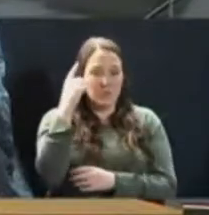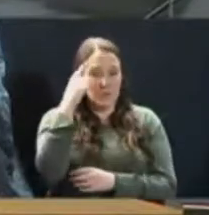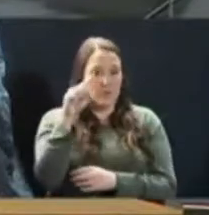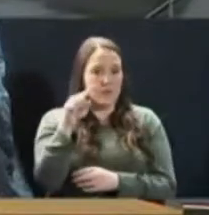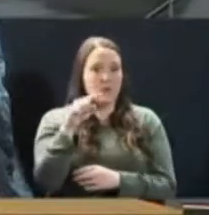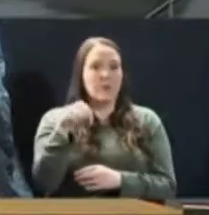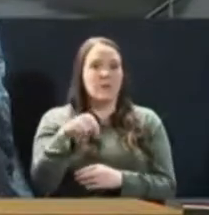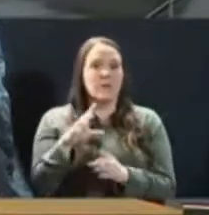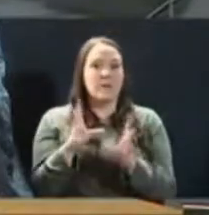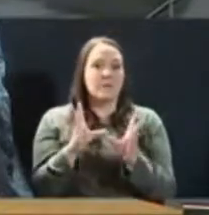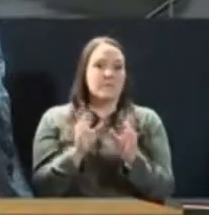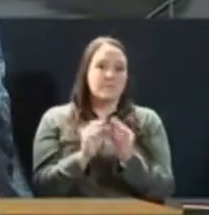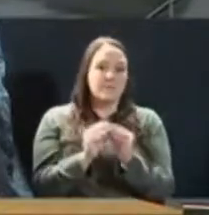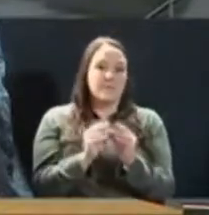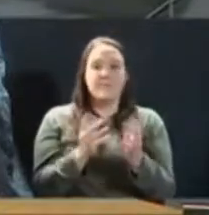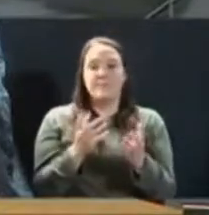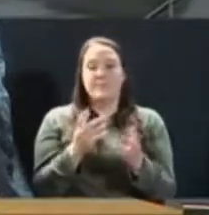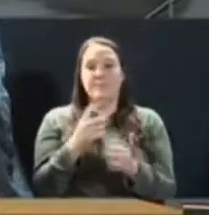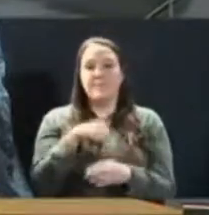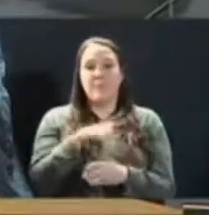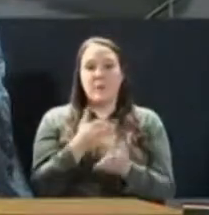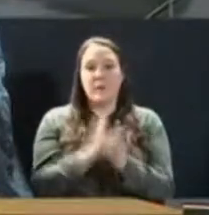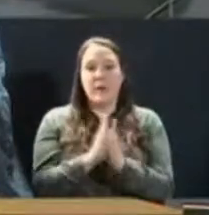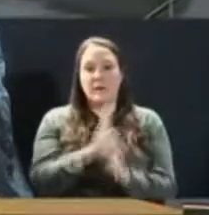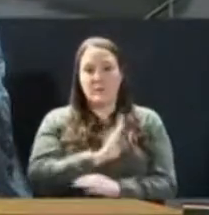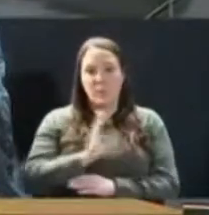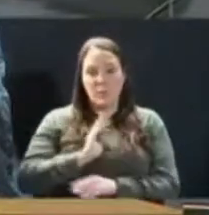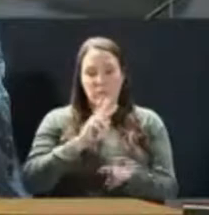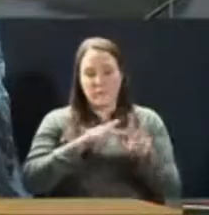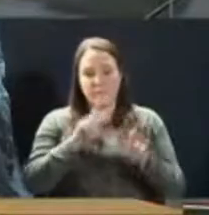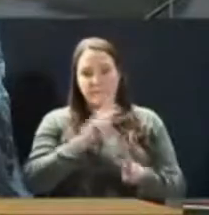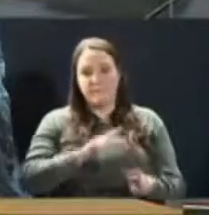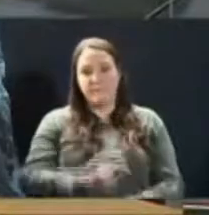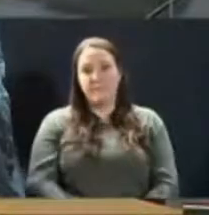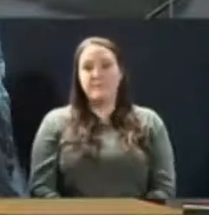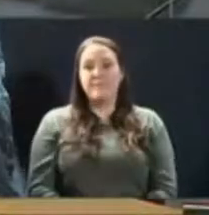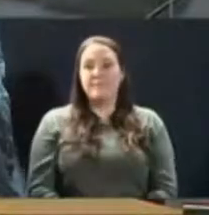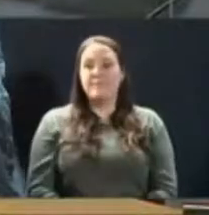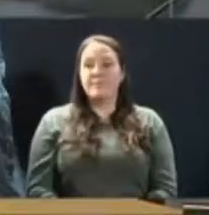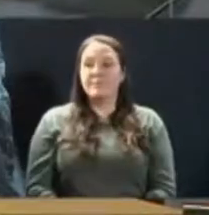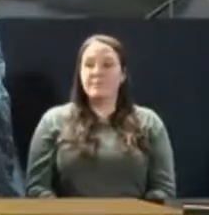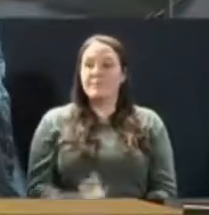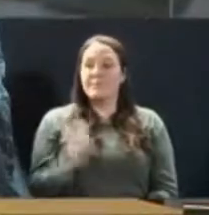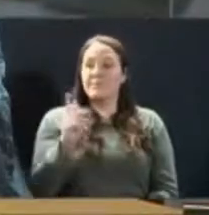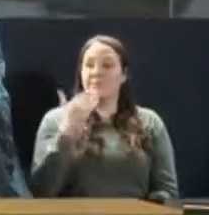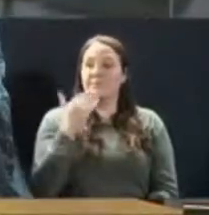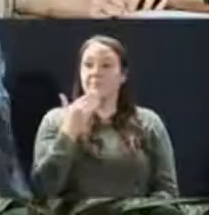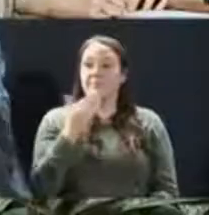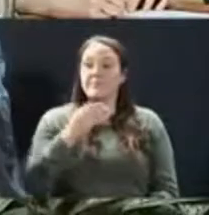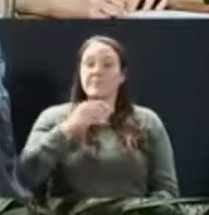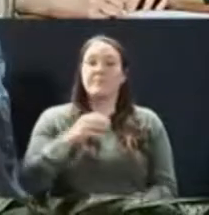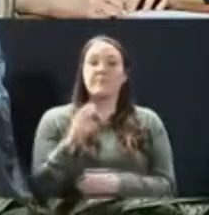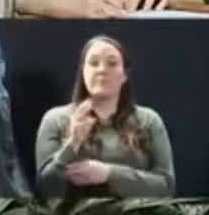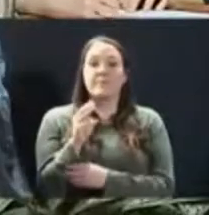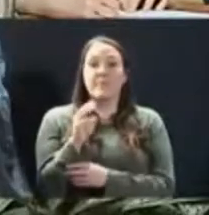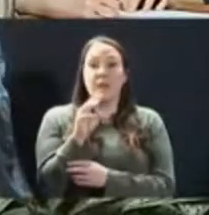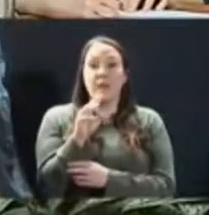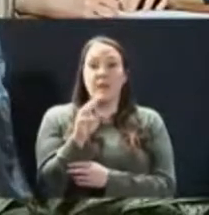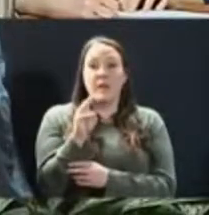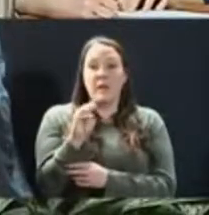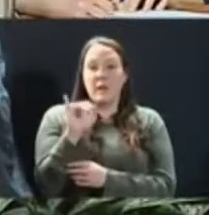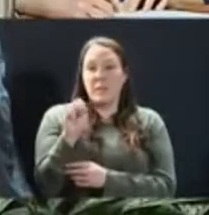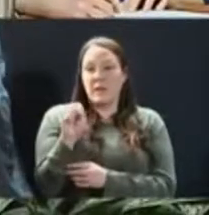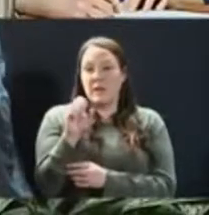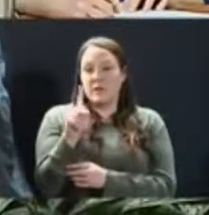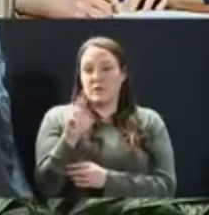for the ask that the board take this up. Okay. That was it. Thank you, Mr. Dupler. Ms. Christie, was your light on